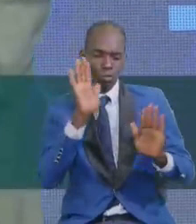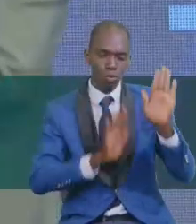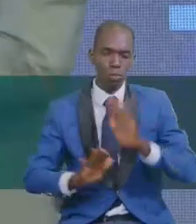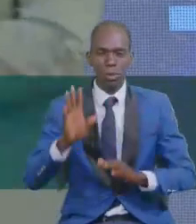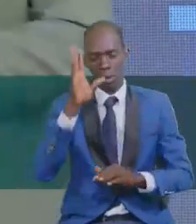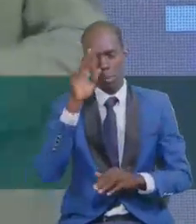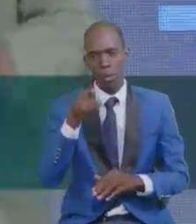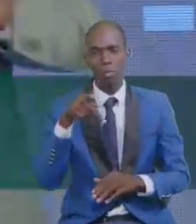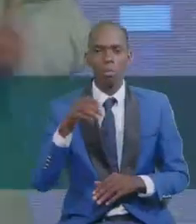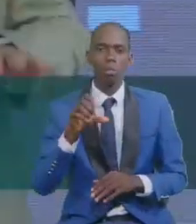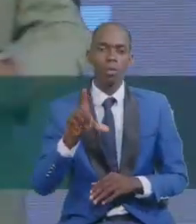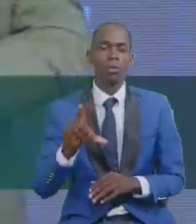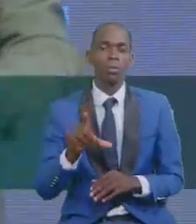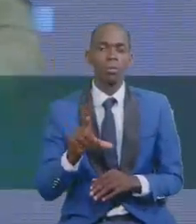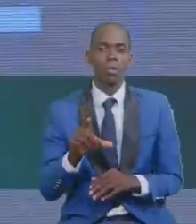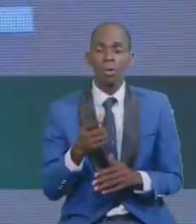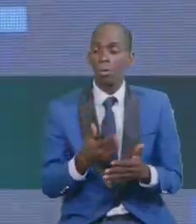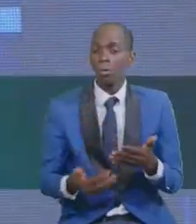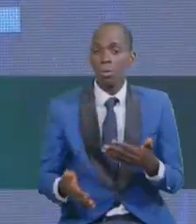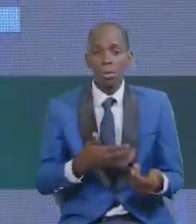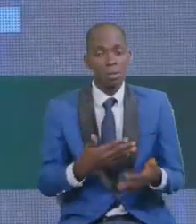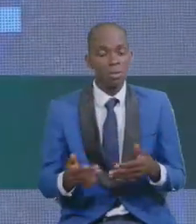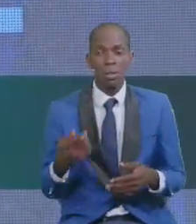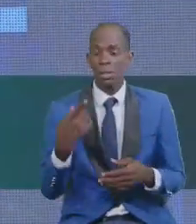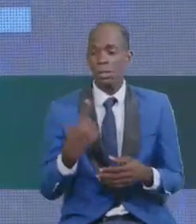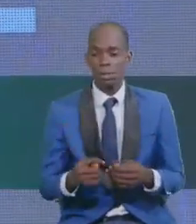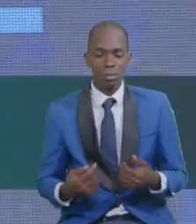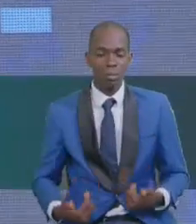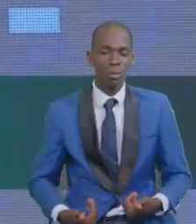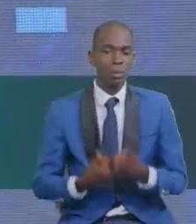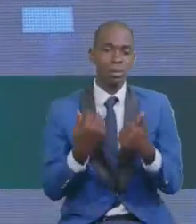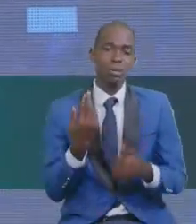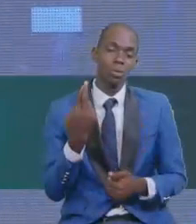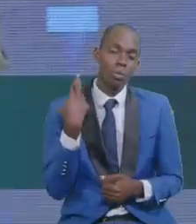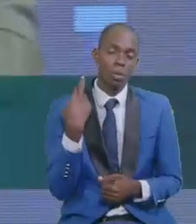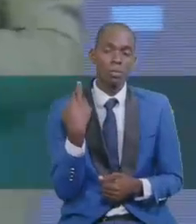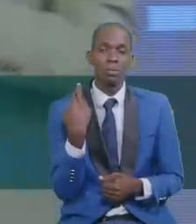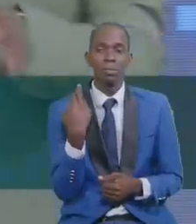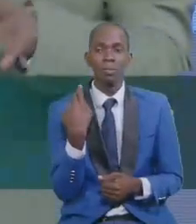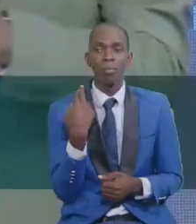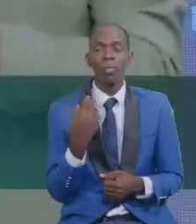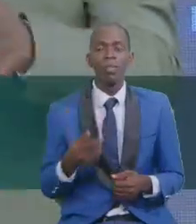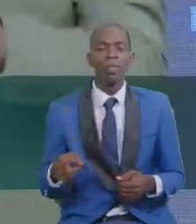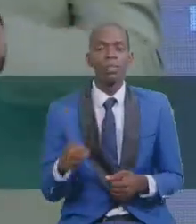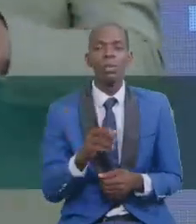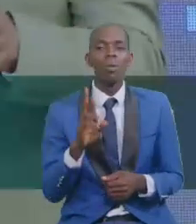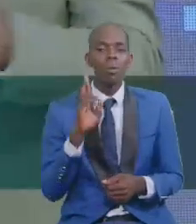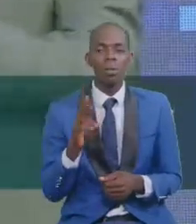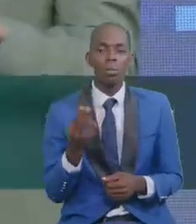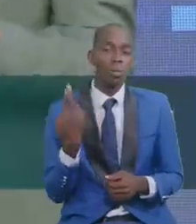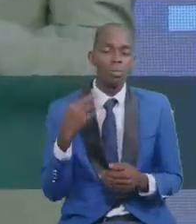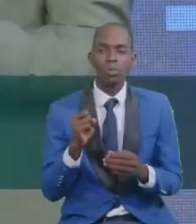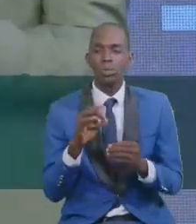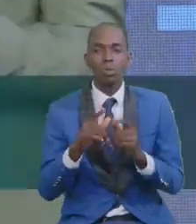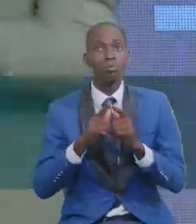Whatever the challenges were, they were so big and so great and